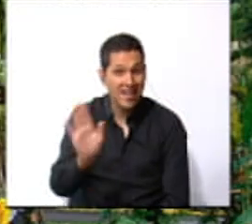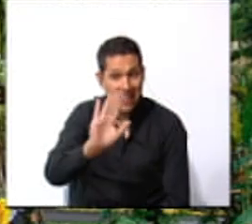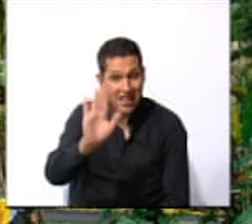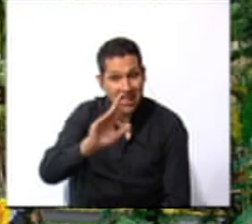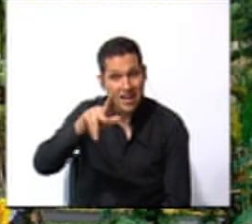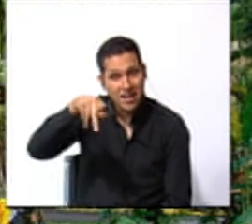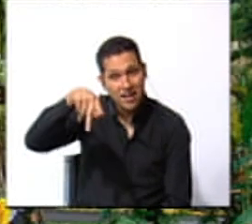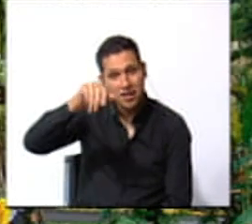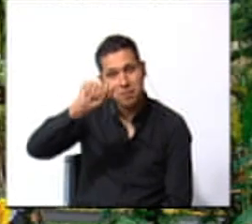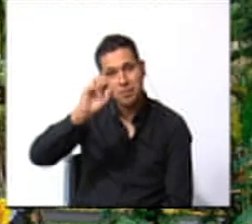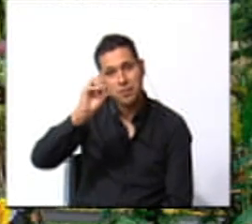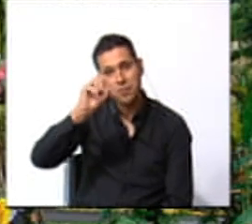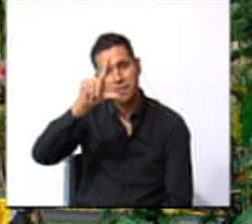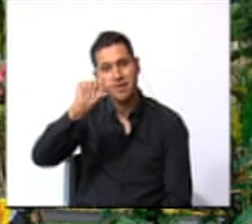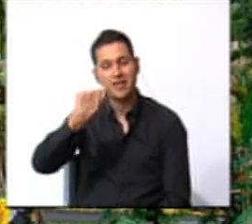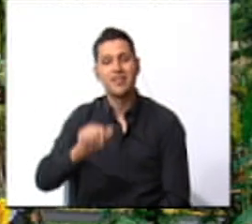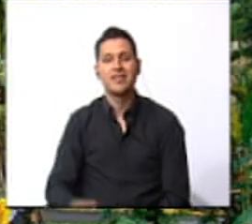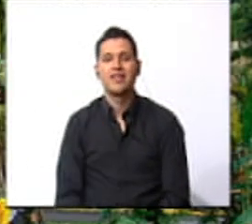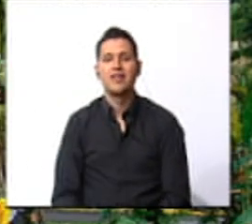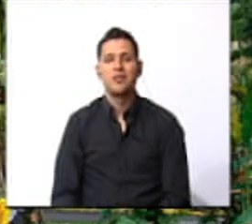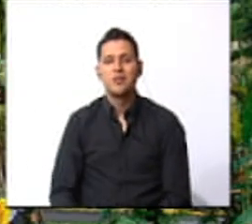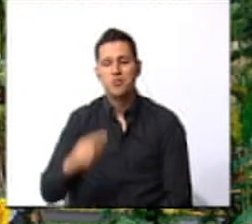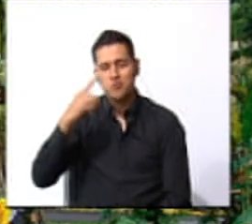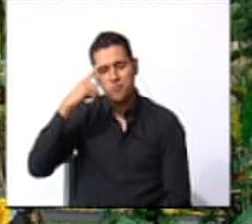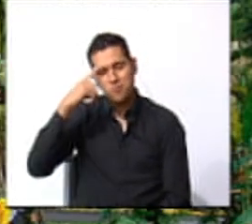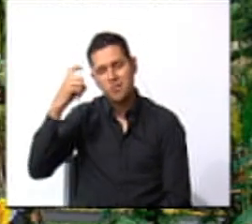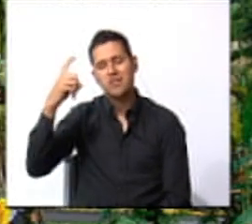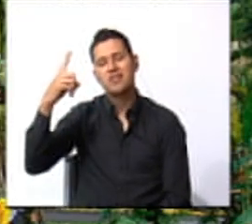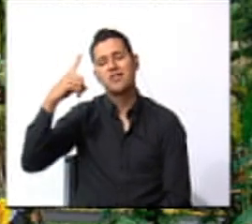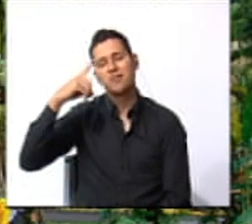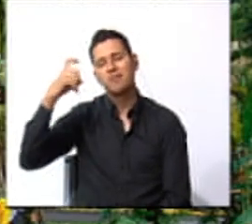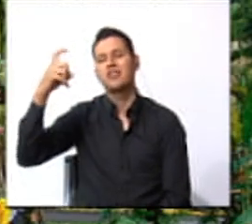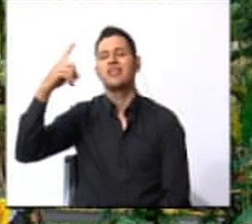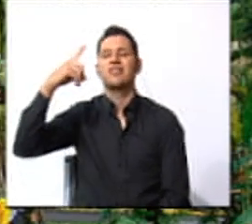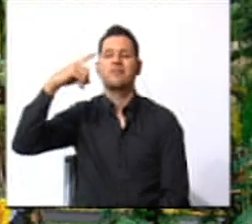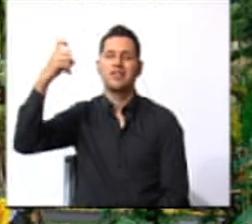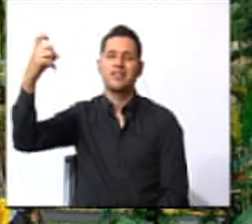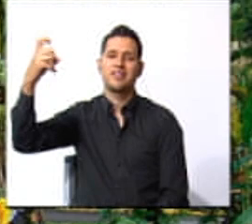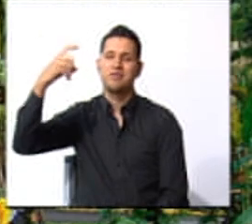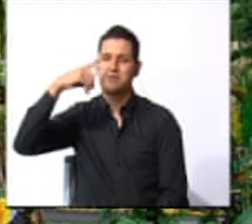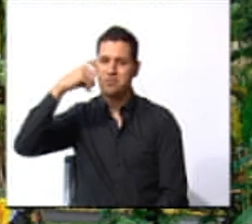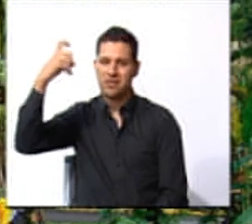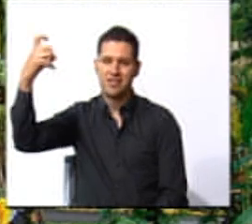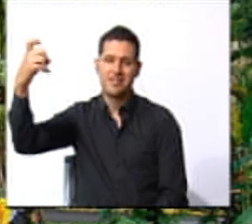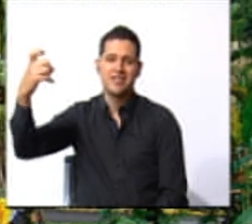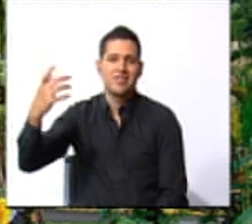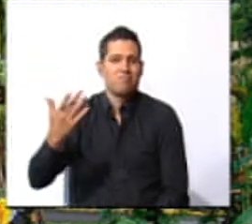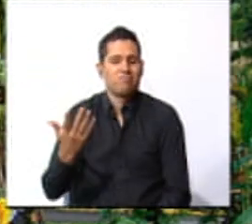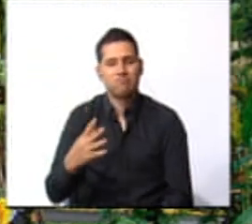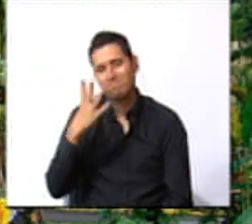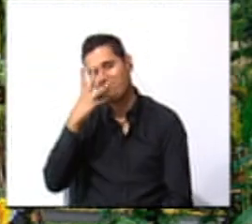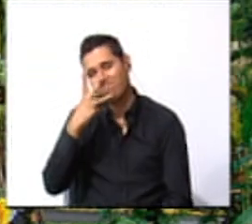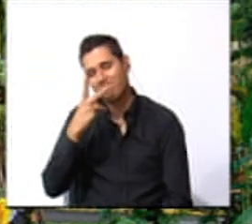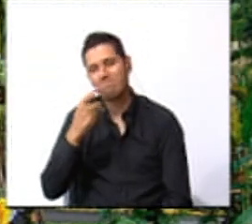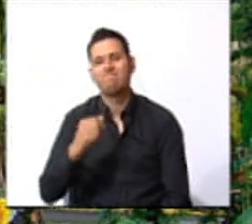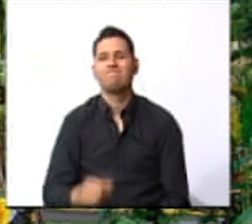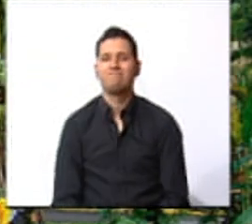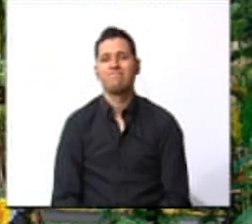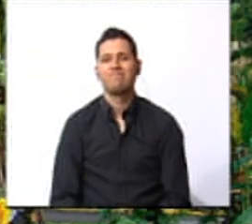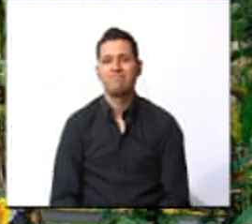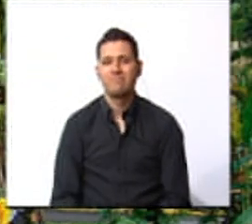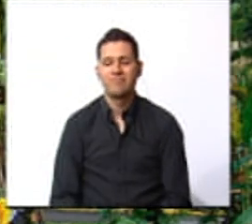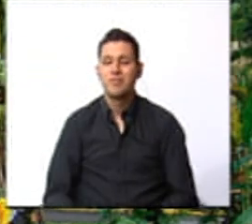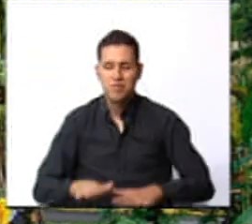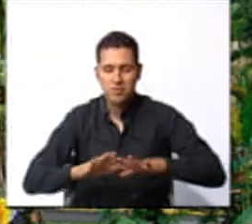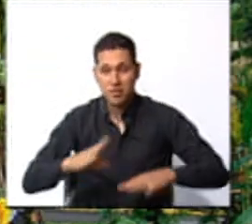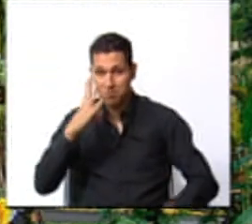Goodbye, Paola, and dream. Dream, hay que soñar. I'm very proud about Costa